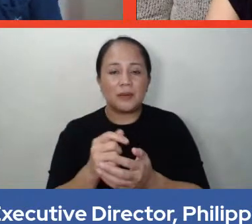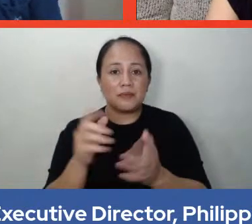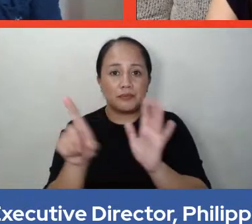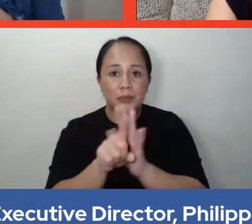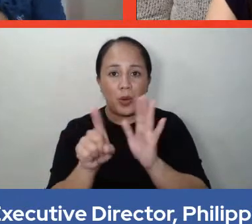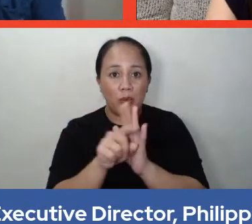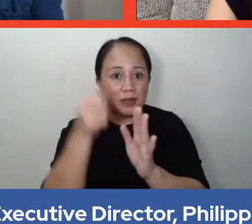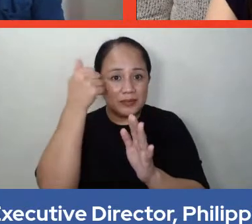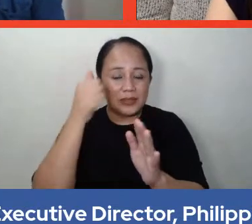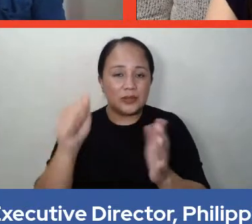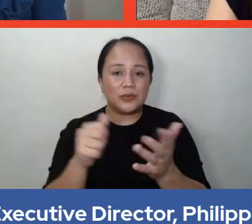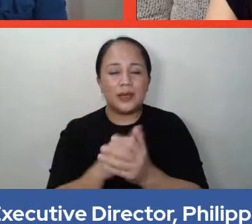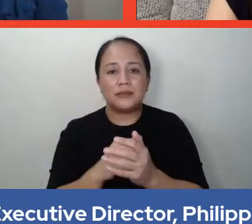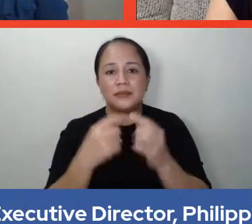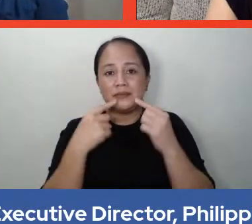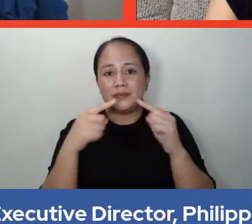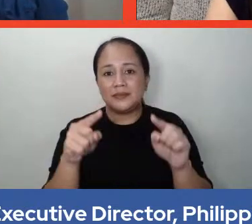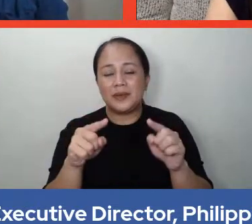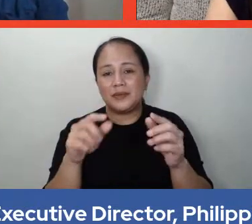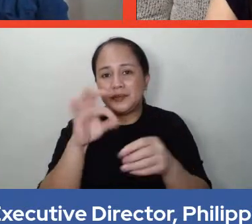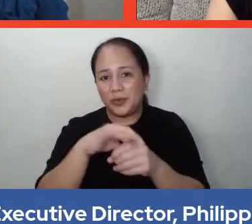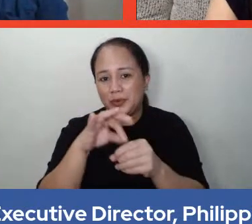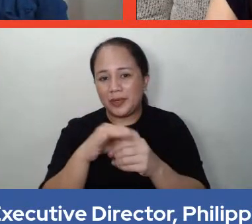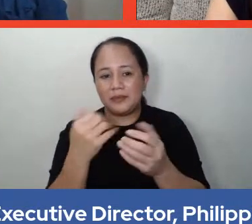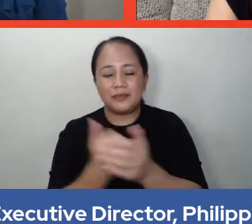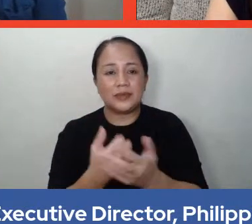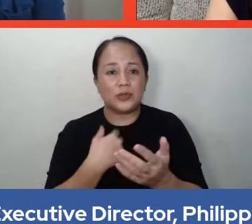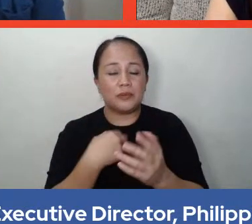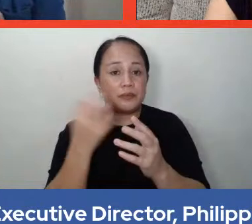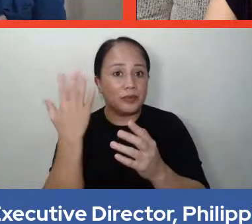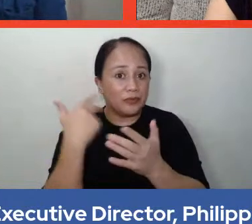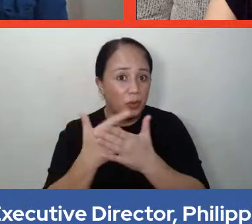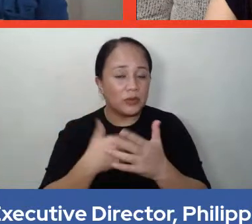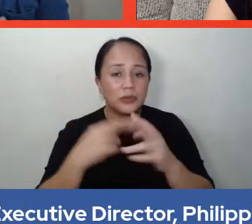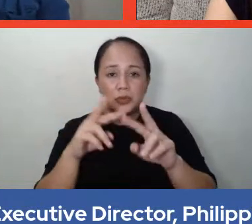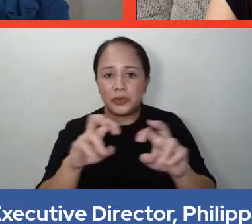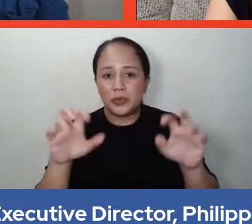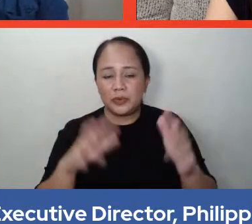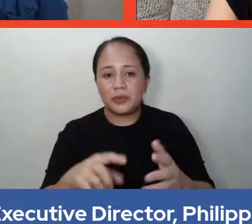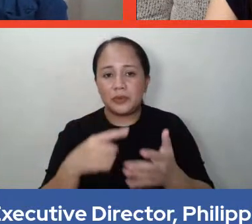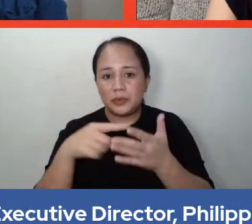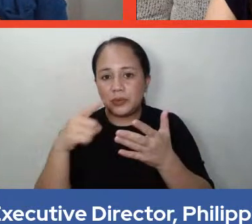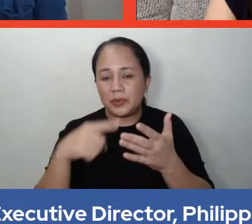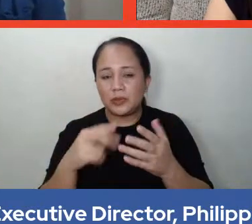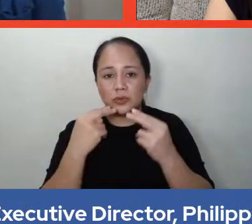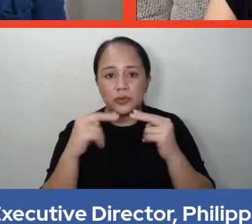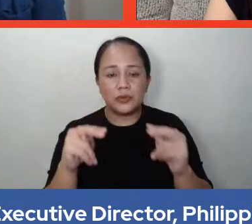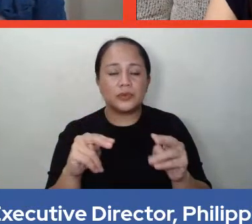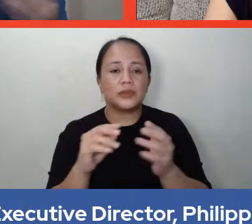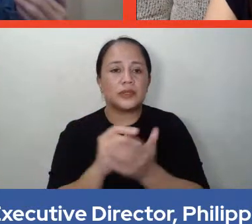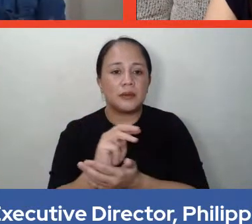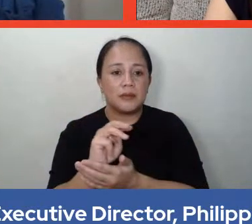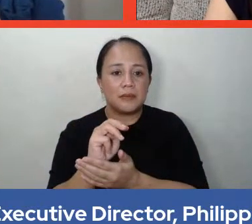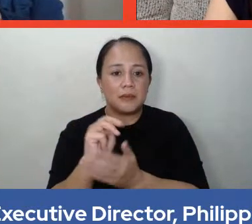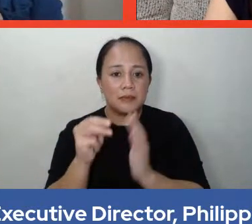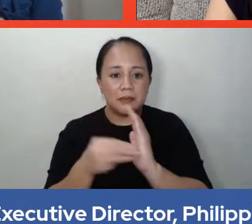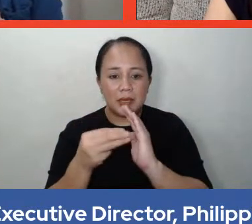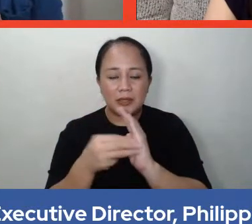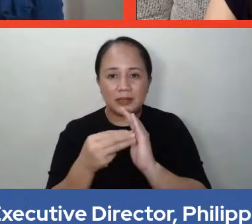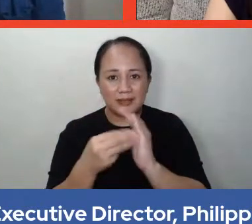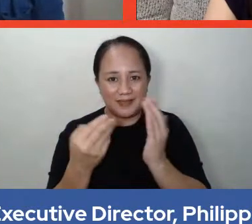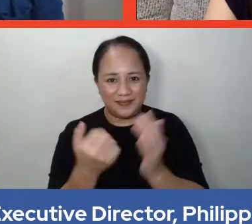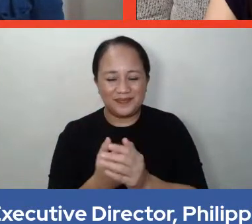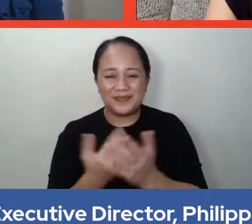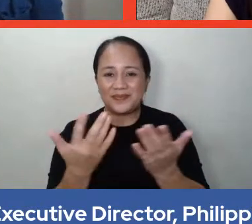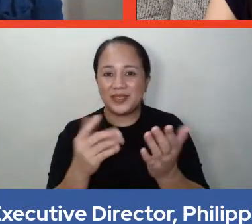Affairs Program. Prior, she worked as a researcher for the investigative news magazine Newsbreak. Ladies and